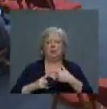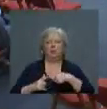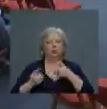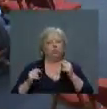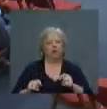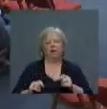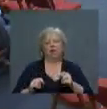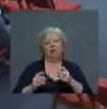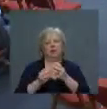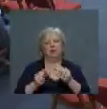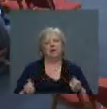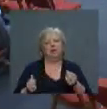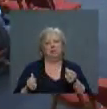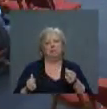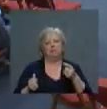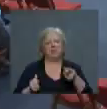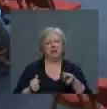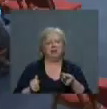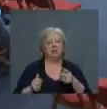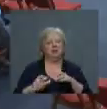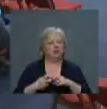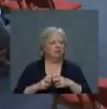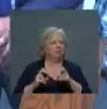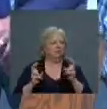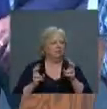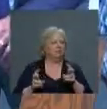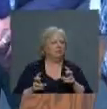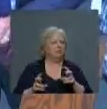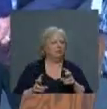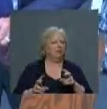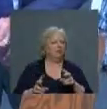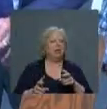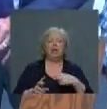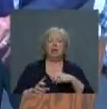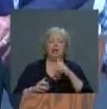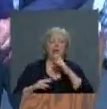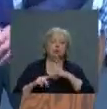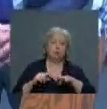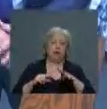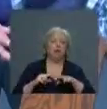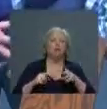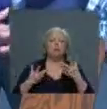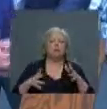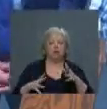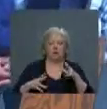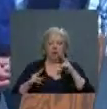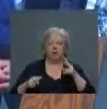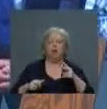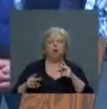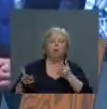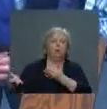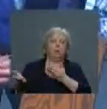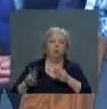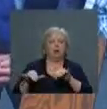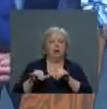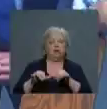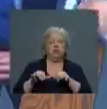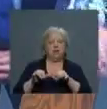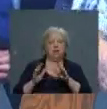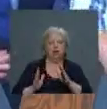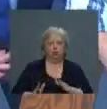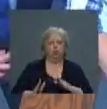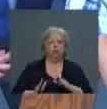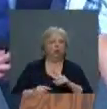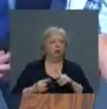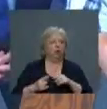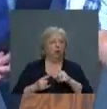try and get this matter disposed of. Yes, we actually have addressed the drainage problem. We actually brought out our engineers, and we're actually, when